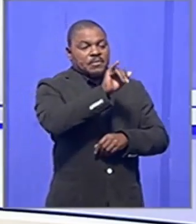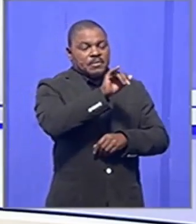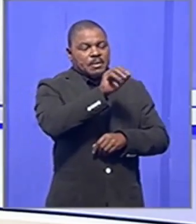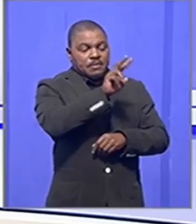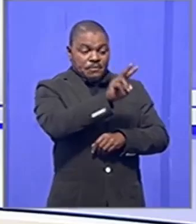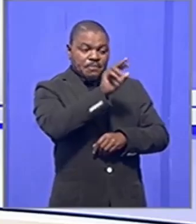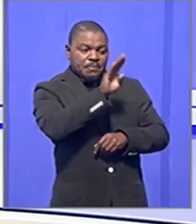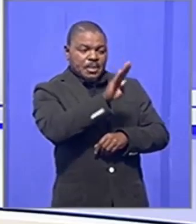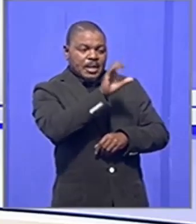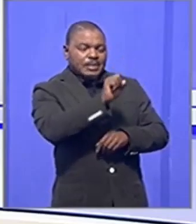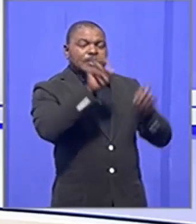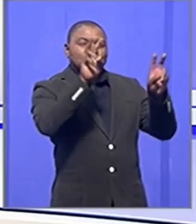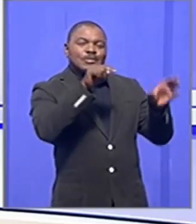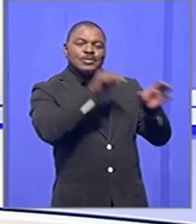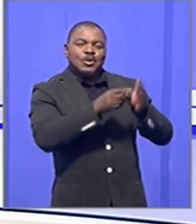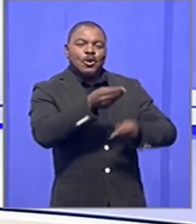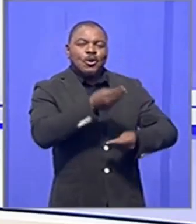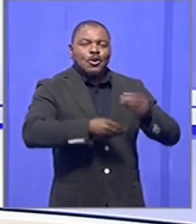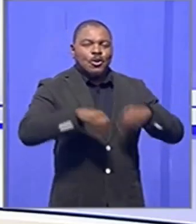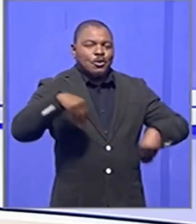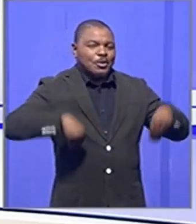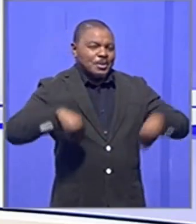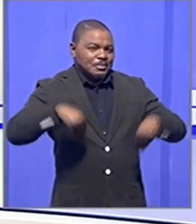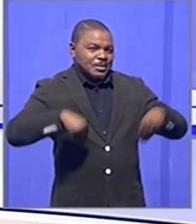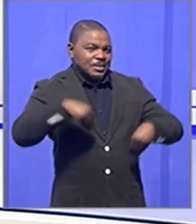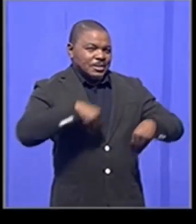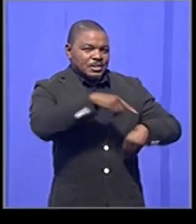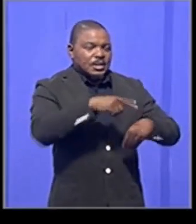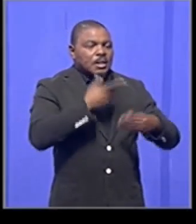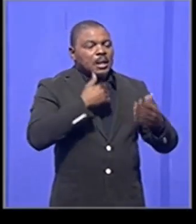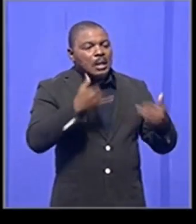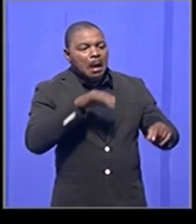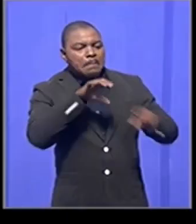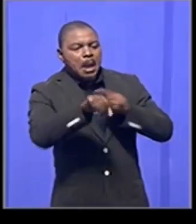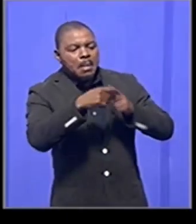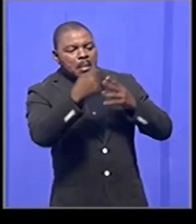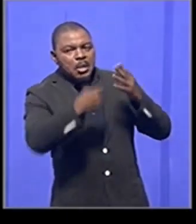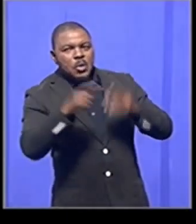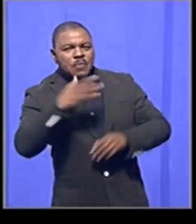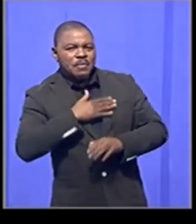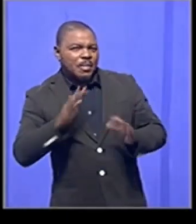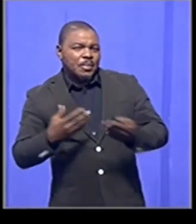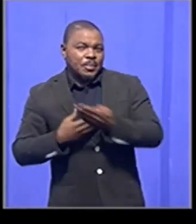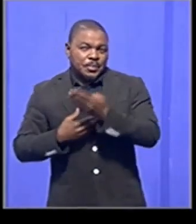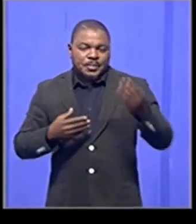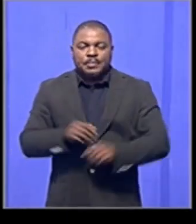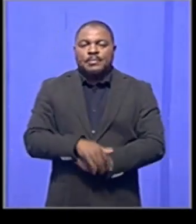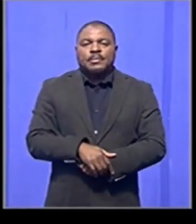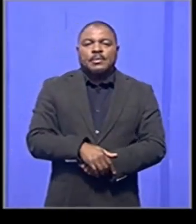tšwago go tšwelela malebana le bomenetša le boradia bankeng yeo e phuhlamišitšwego ya VPS.